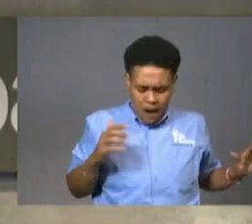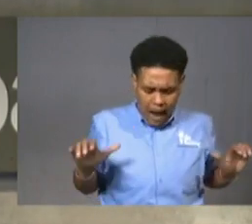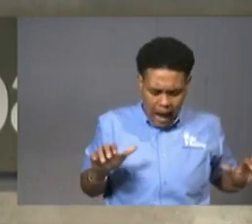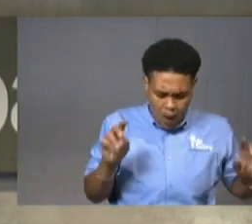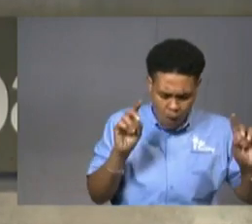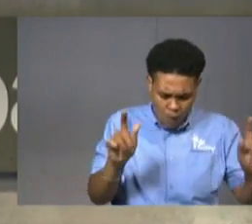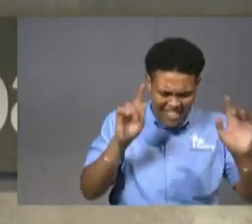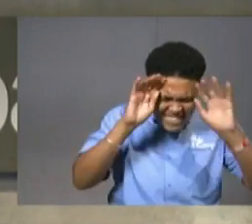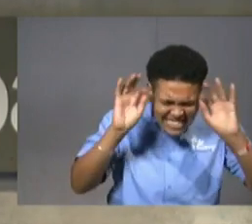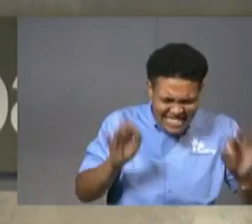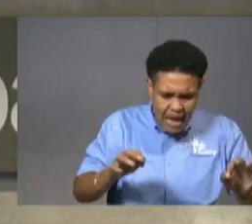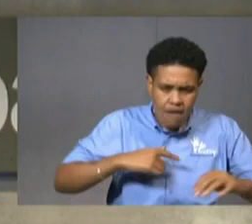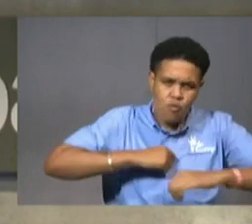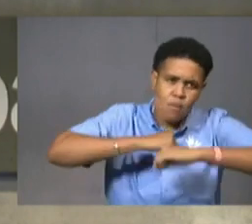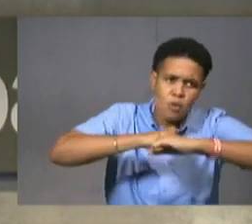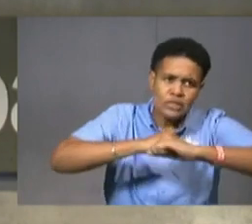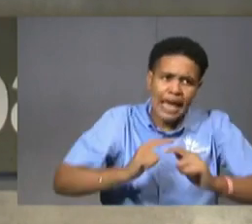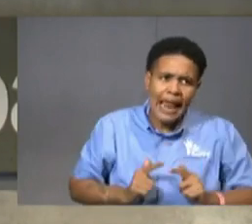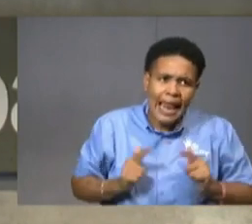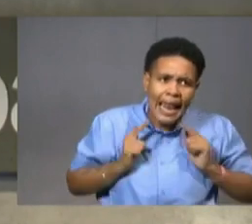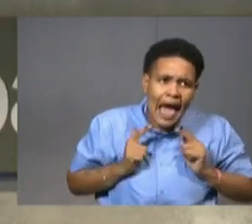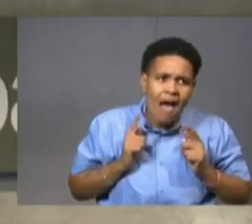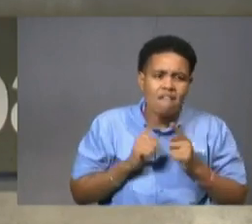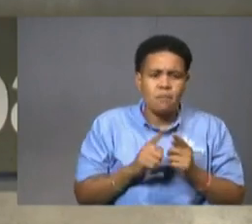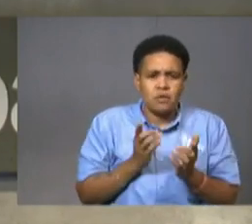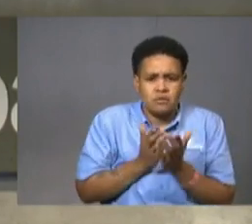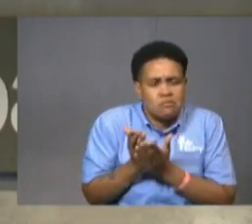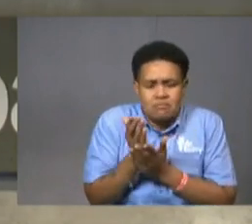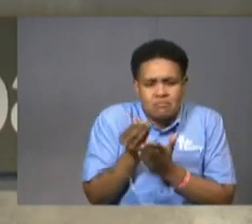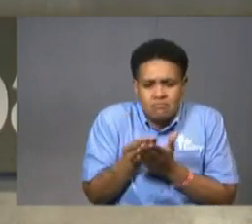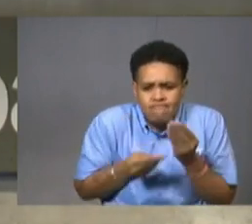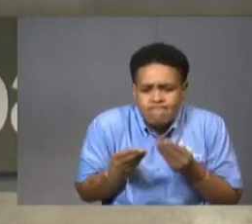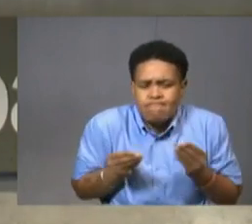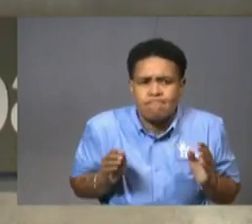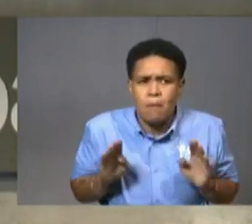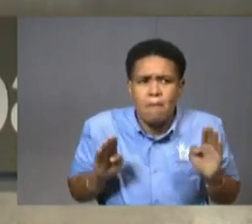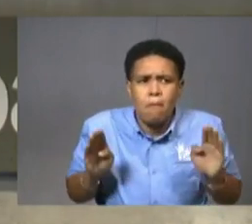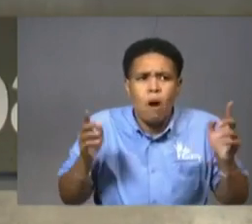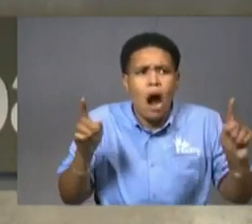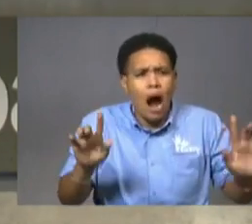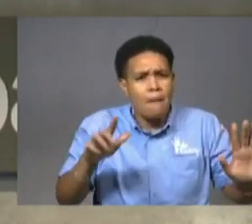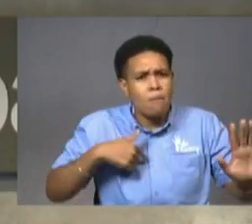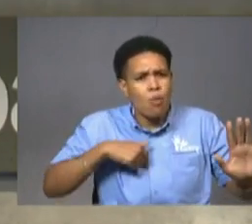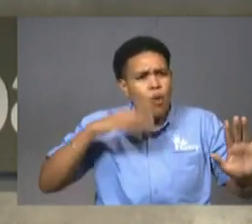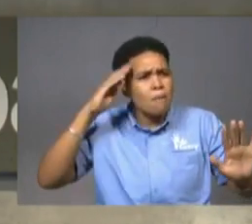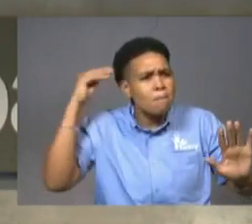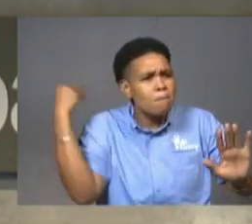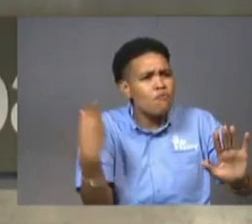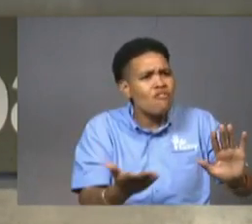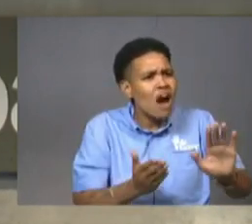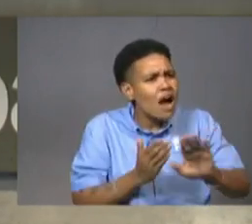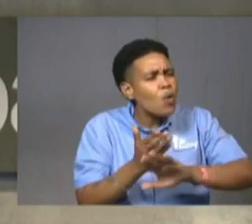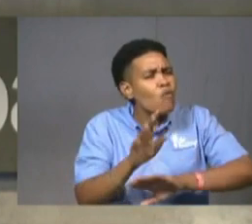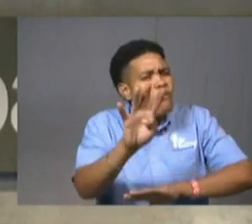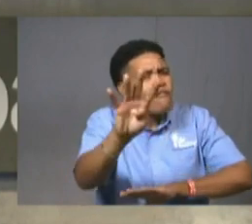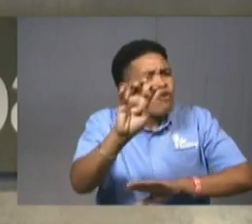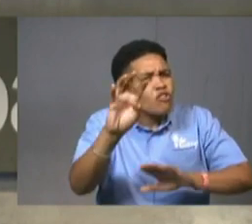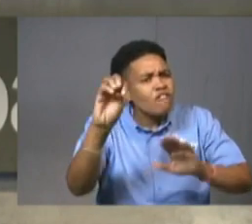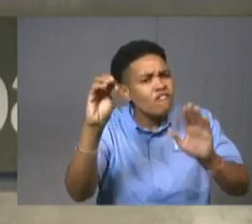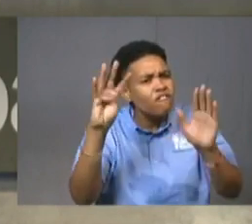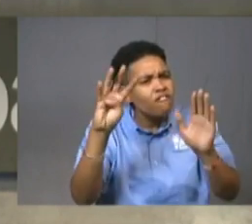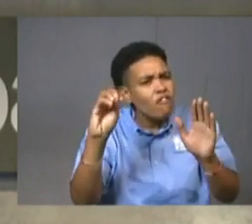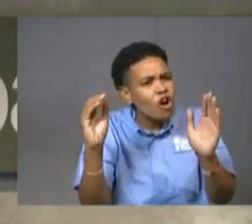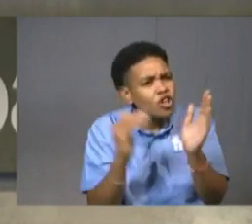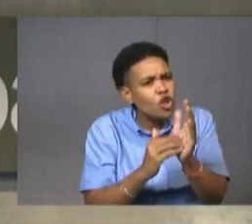decisively. We protected lives and livelihoods, and we provided over 440,000 Jamaicans